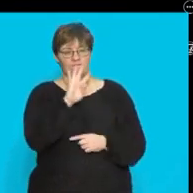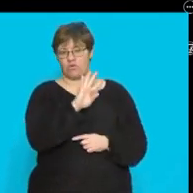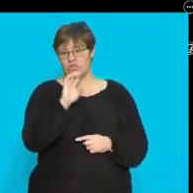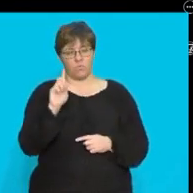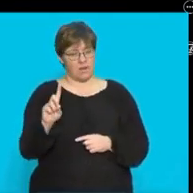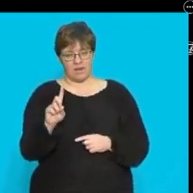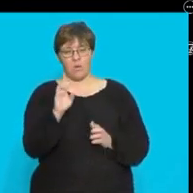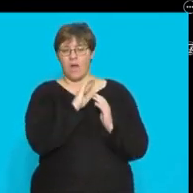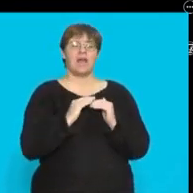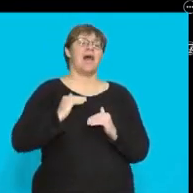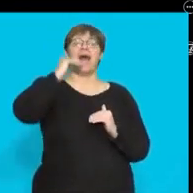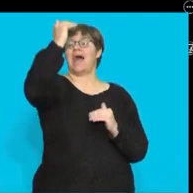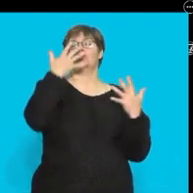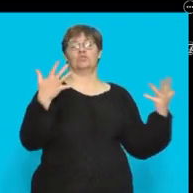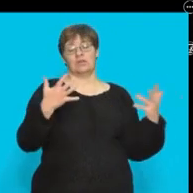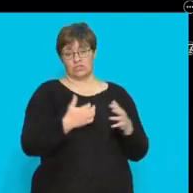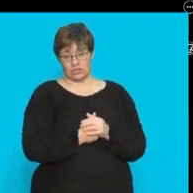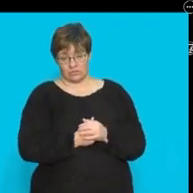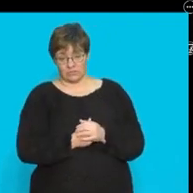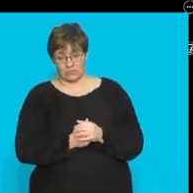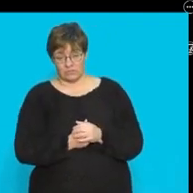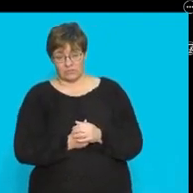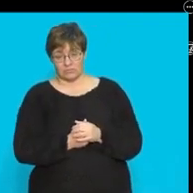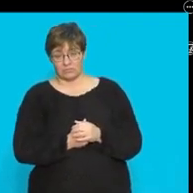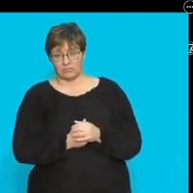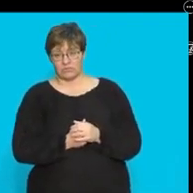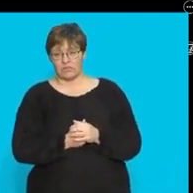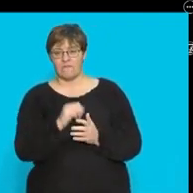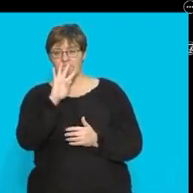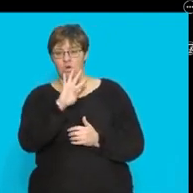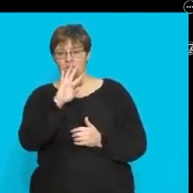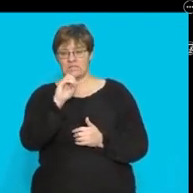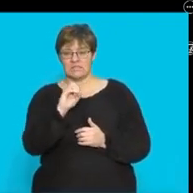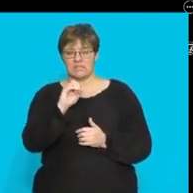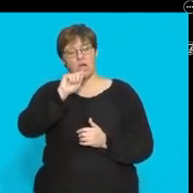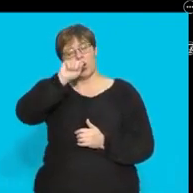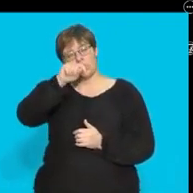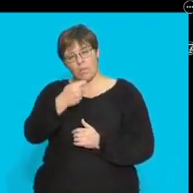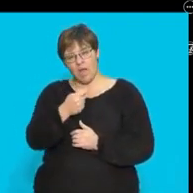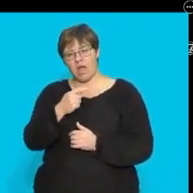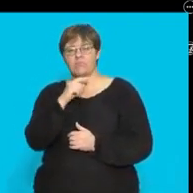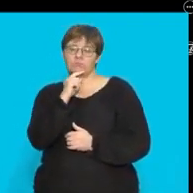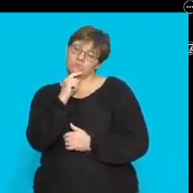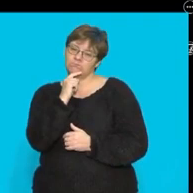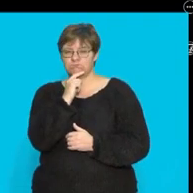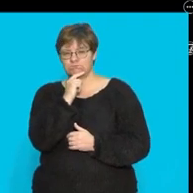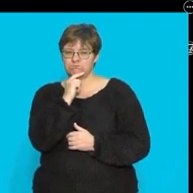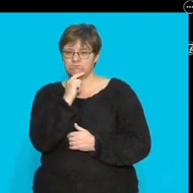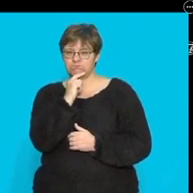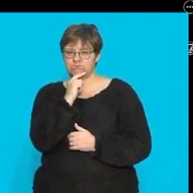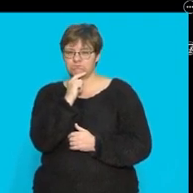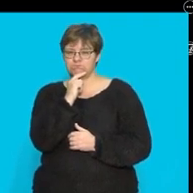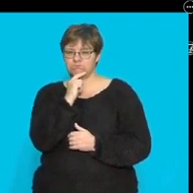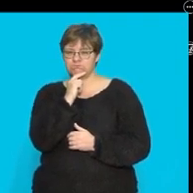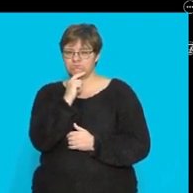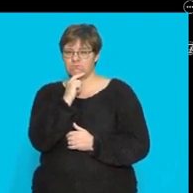41 because that is not where it's reached, comma. And if you have a look at your line, it's probably round about over